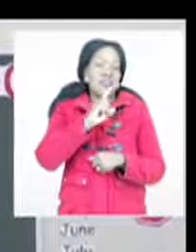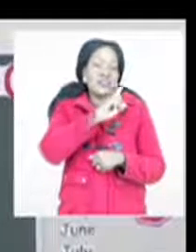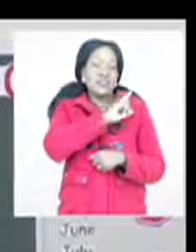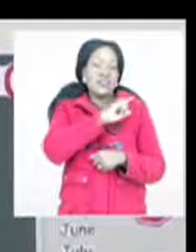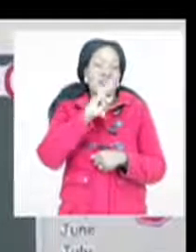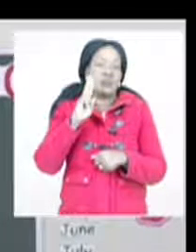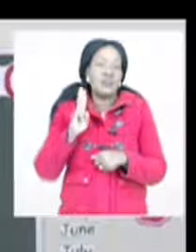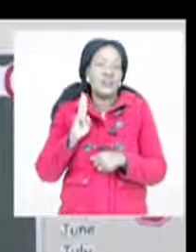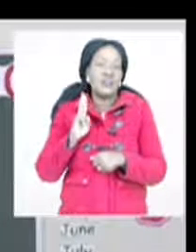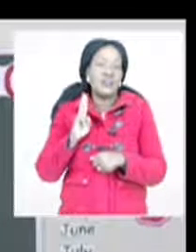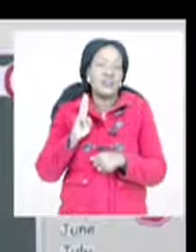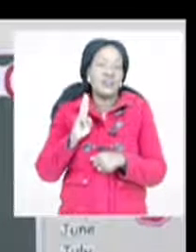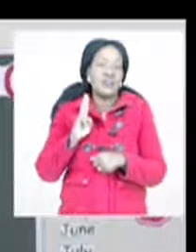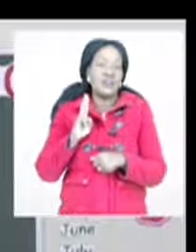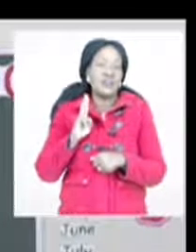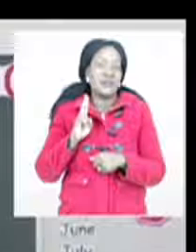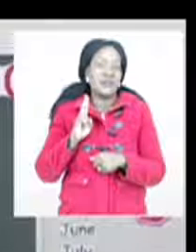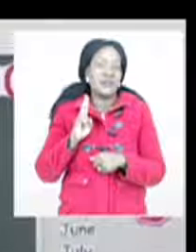12,